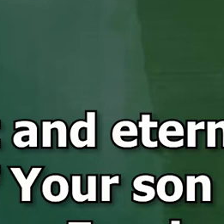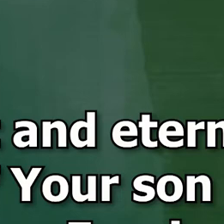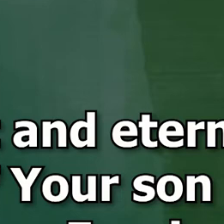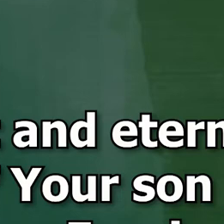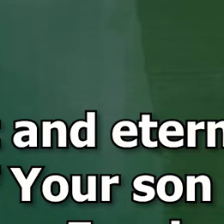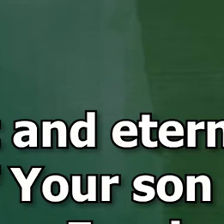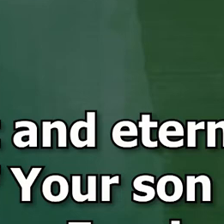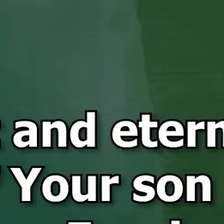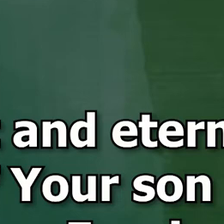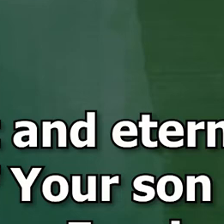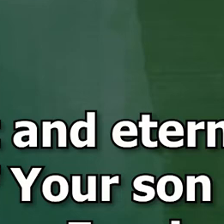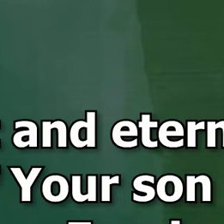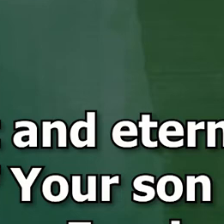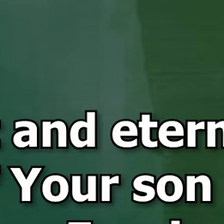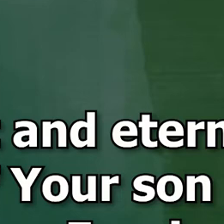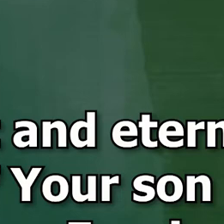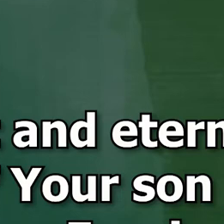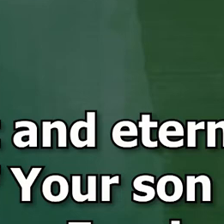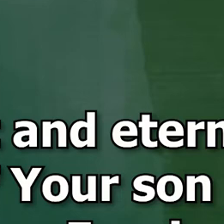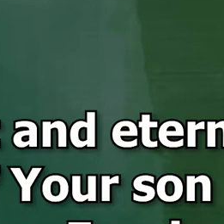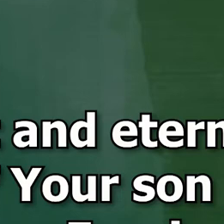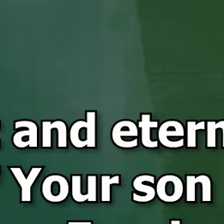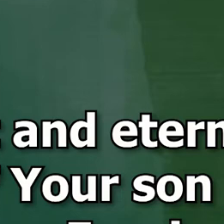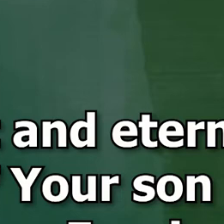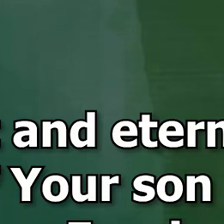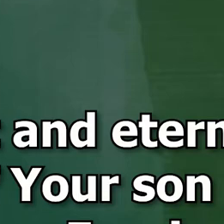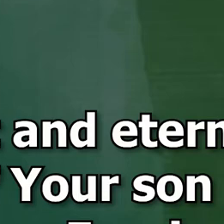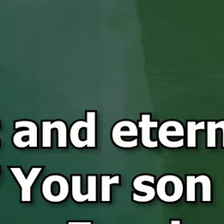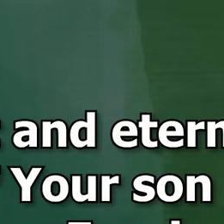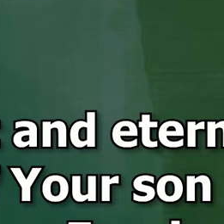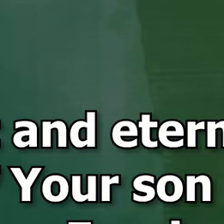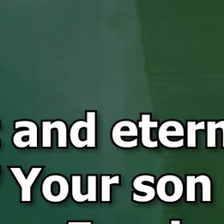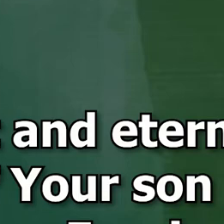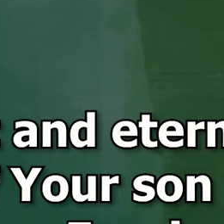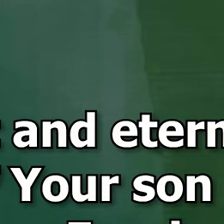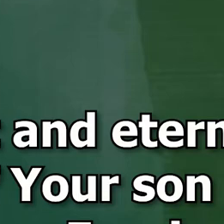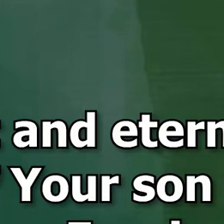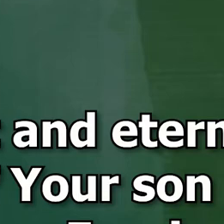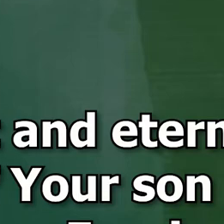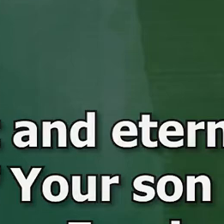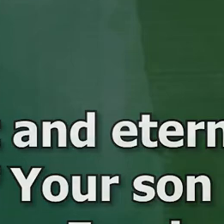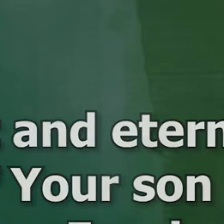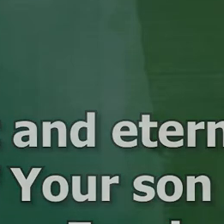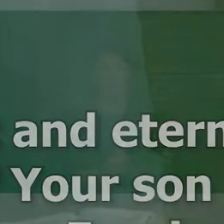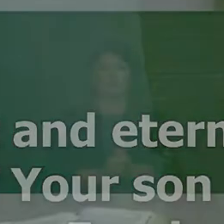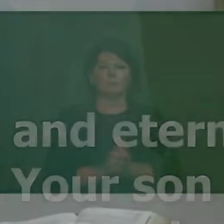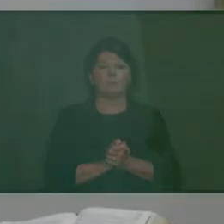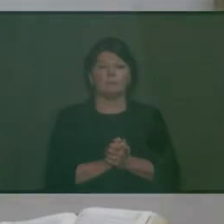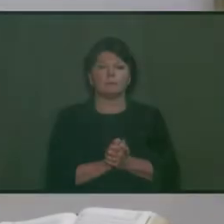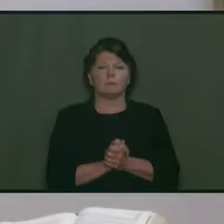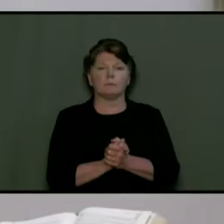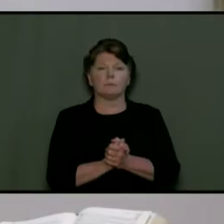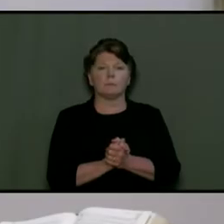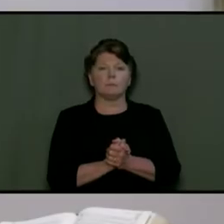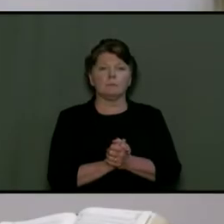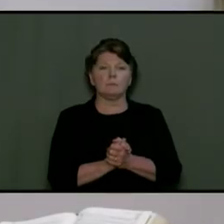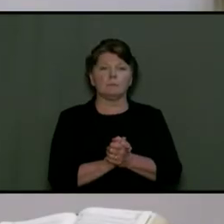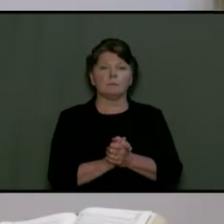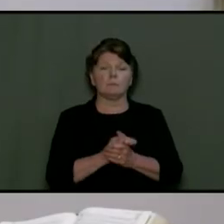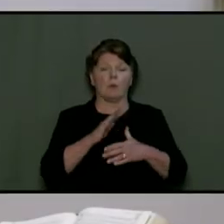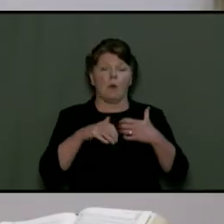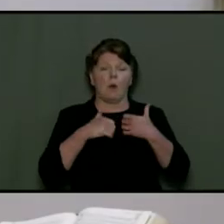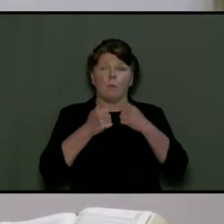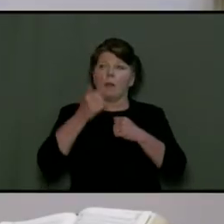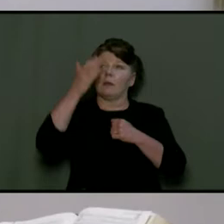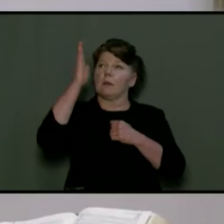delight in your will and walk in your ways to the glory of your holy name. Amen. In the mercy of